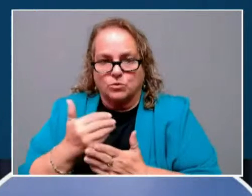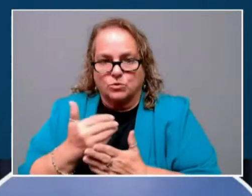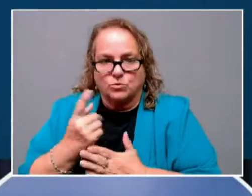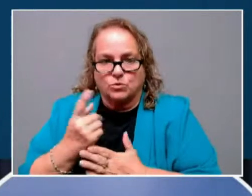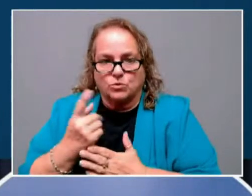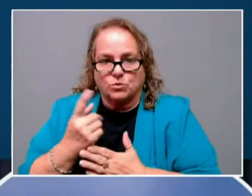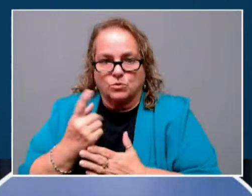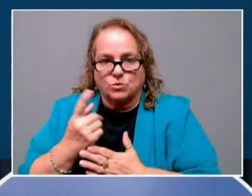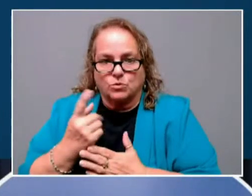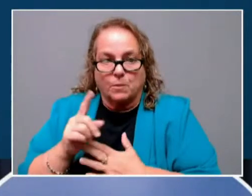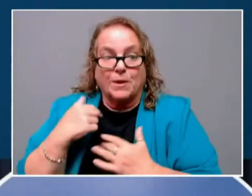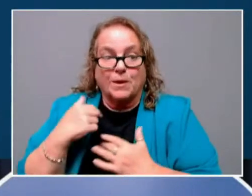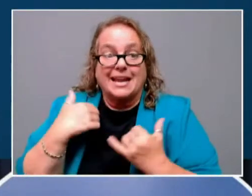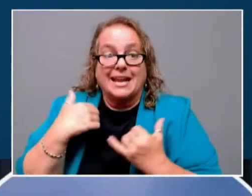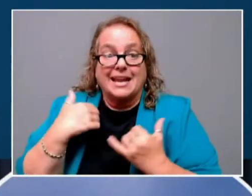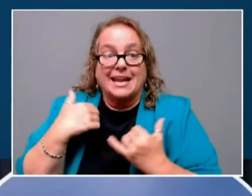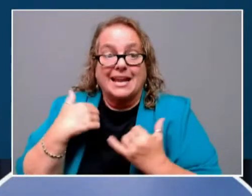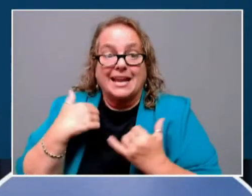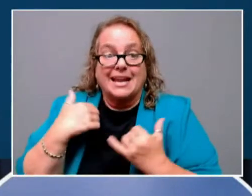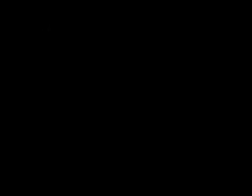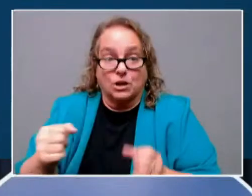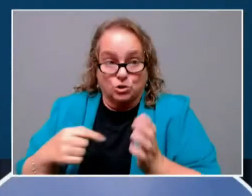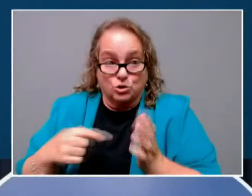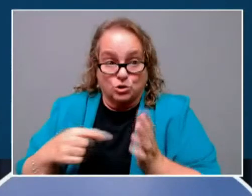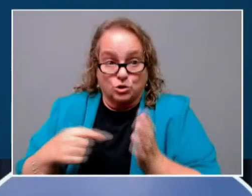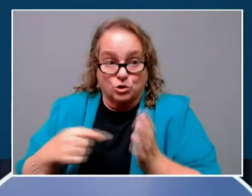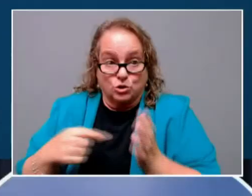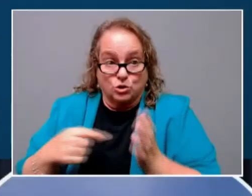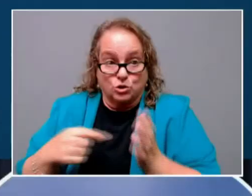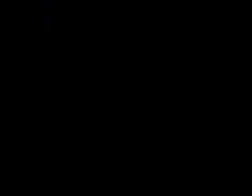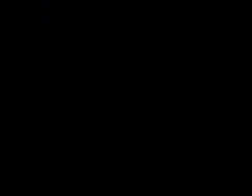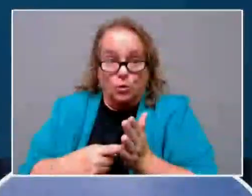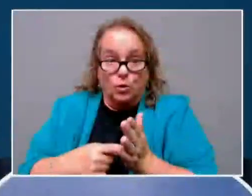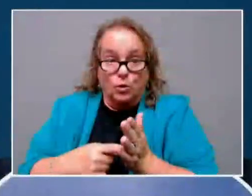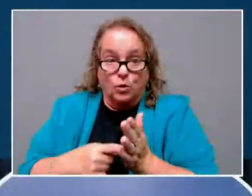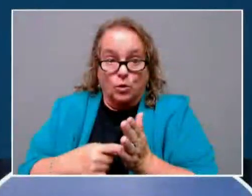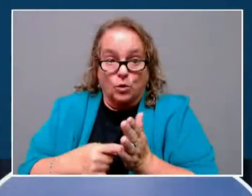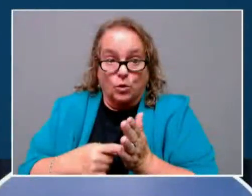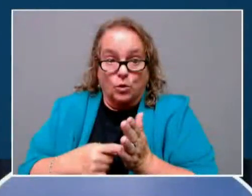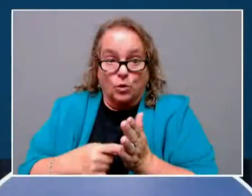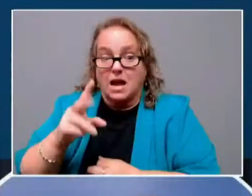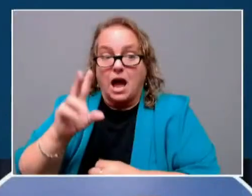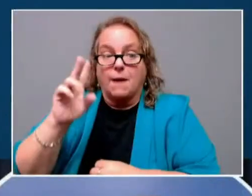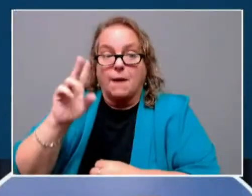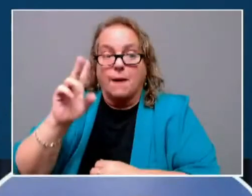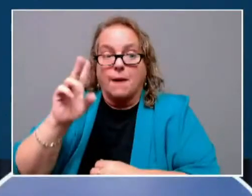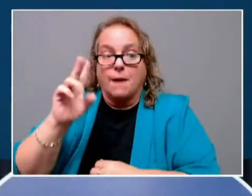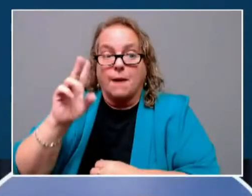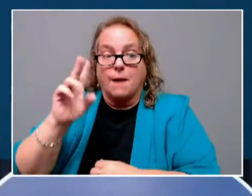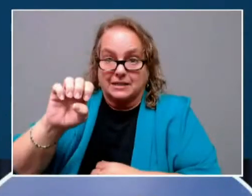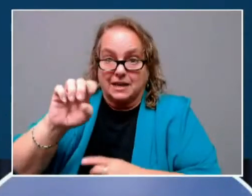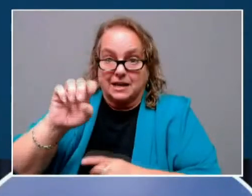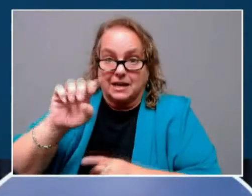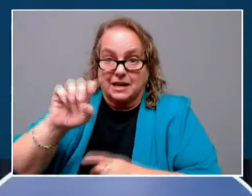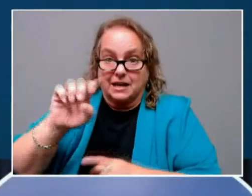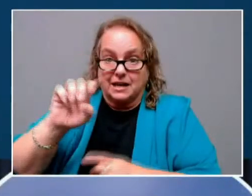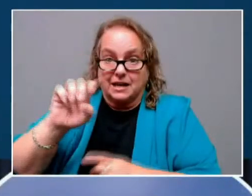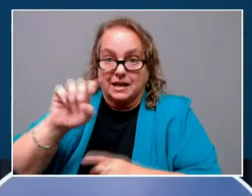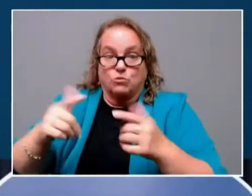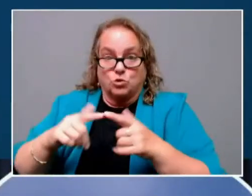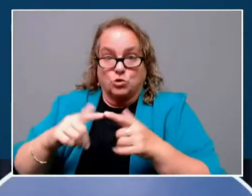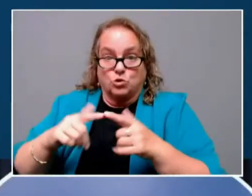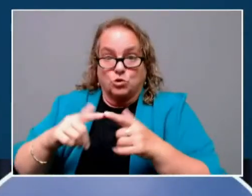we now can show, and you will see an update as we move to today's